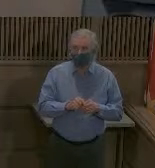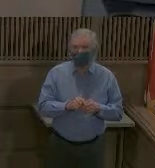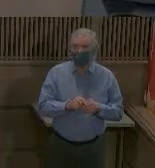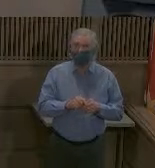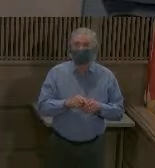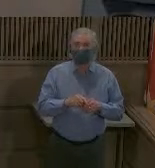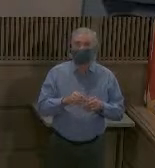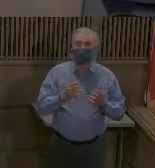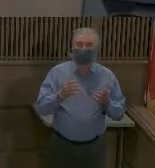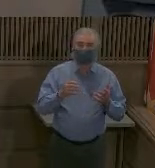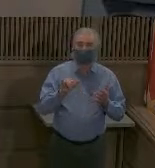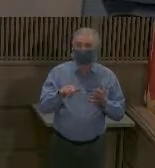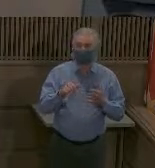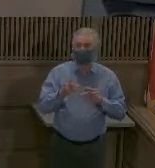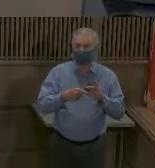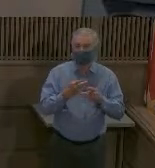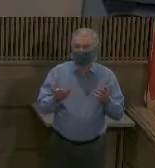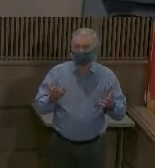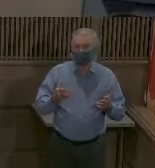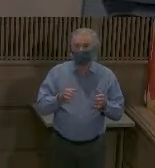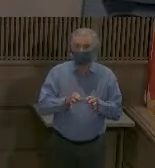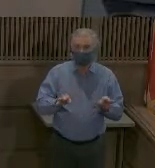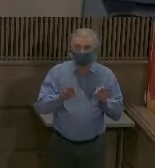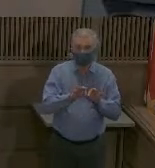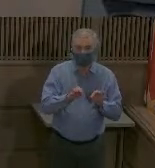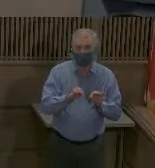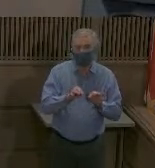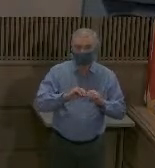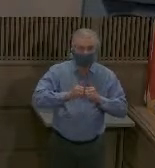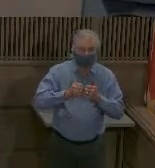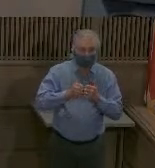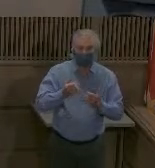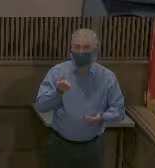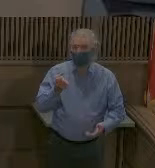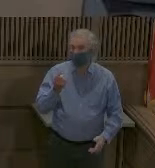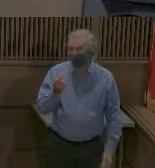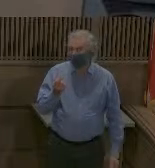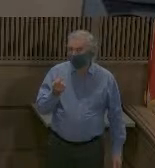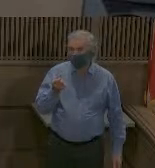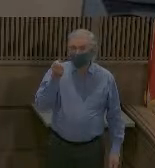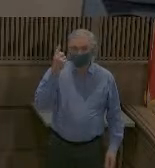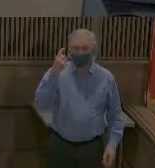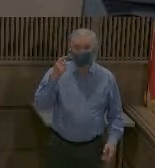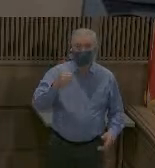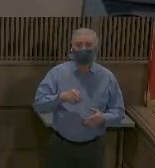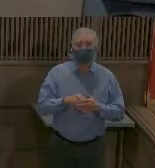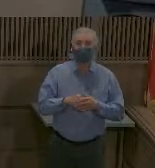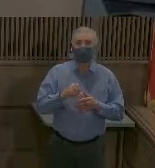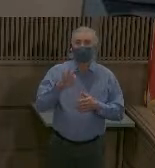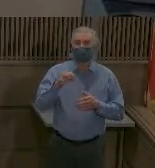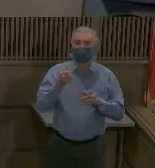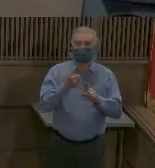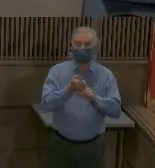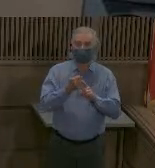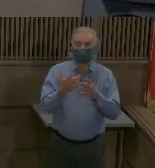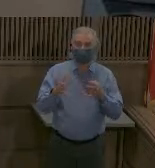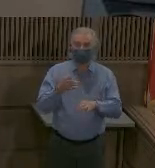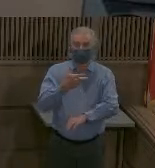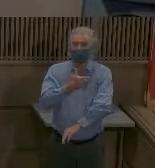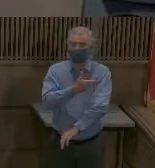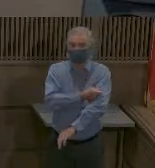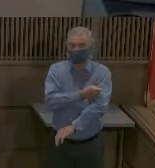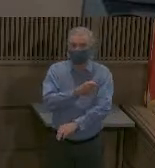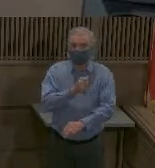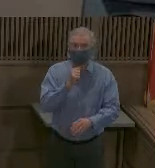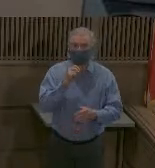days later you take the second one. Important things to understand about this: if you have been vaccinated, that does